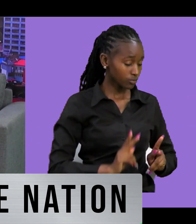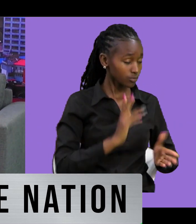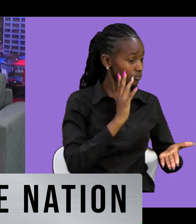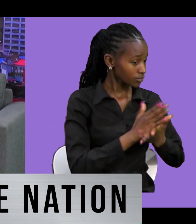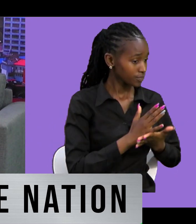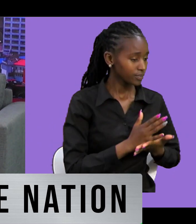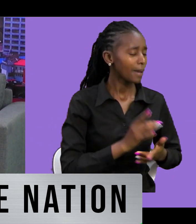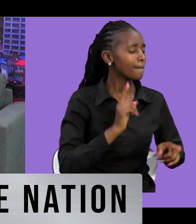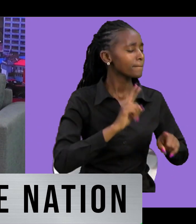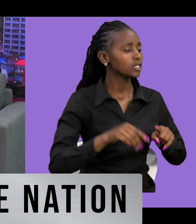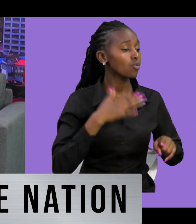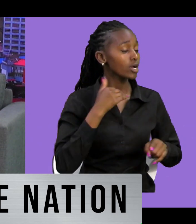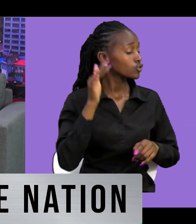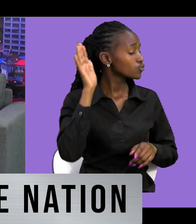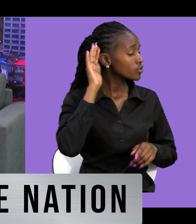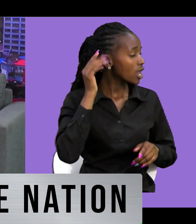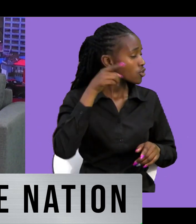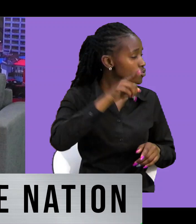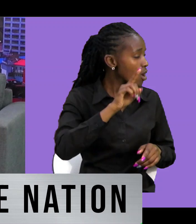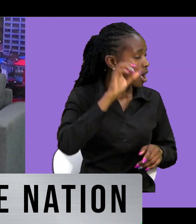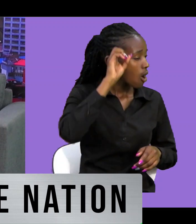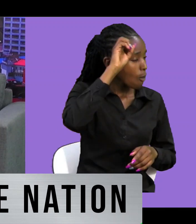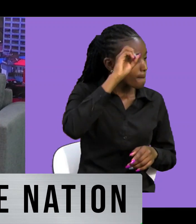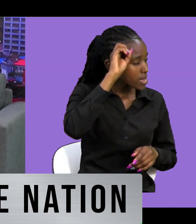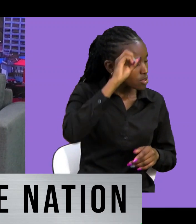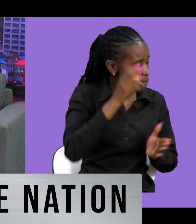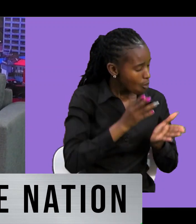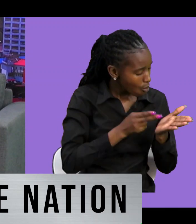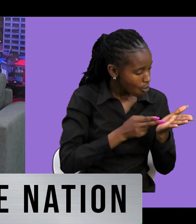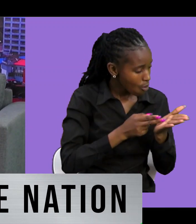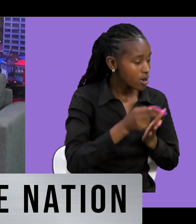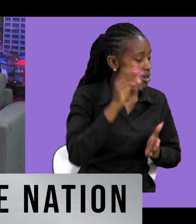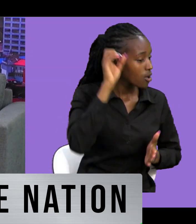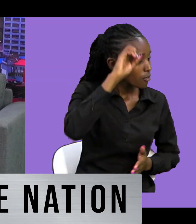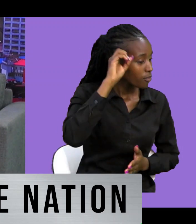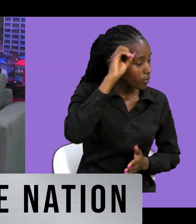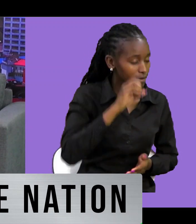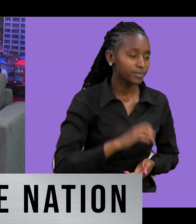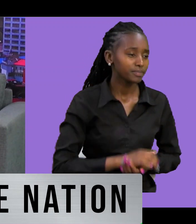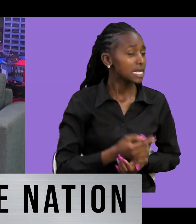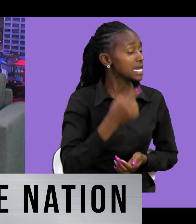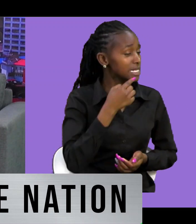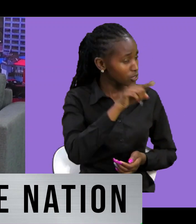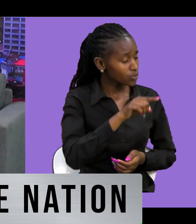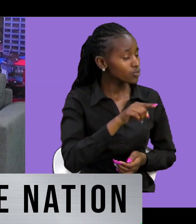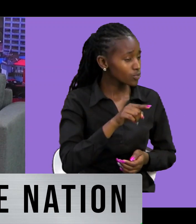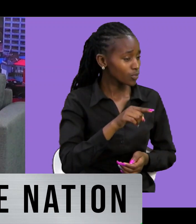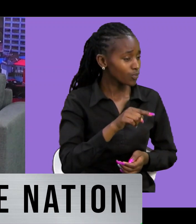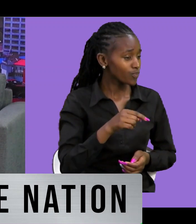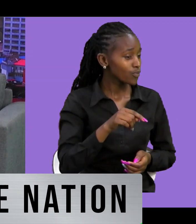hear honestly kutoka kwa mdomo ya punda. Okay. Yeah. I hope you are not a punda here. But